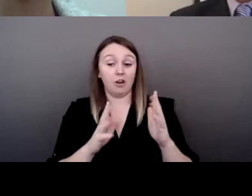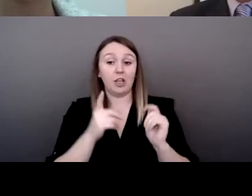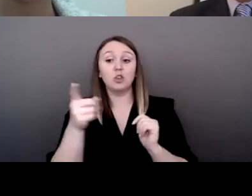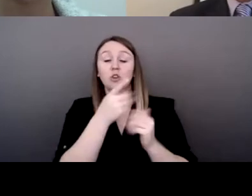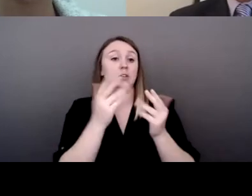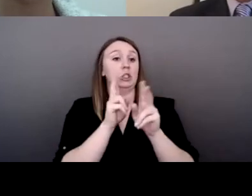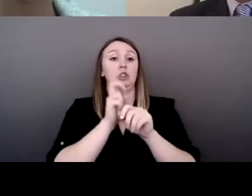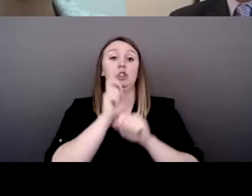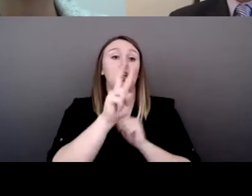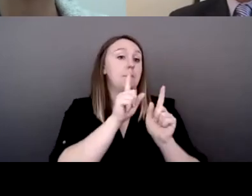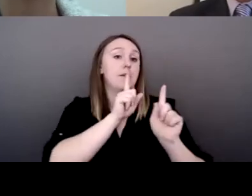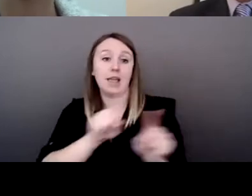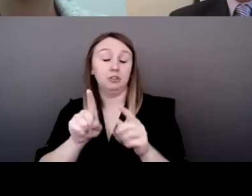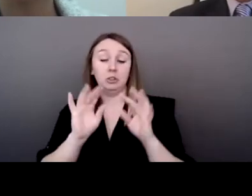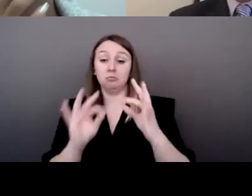in. Perfect.